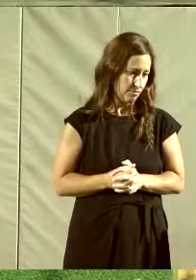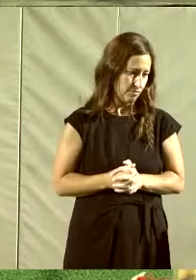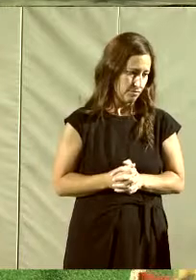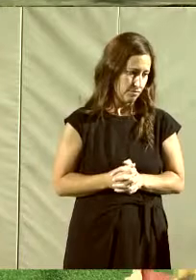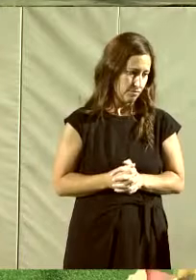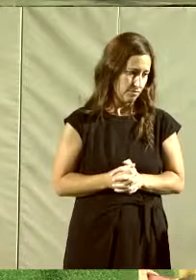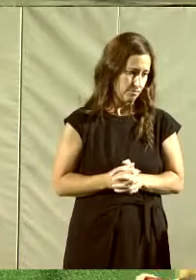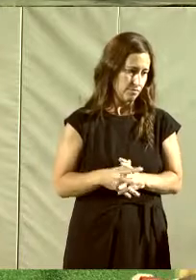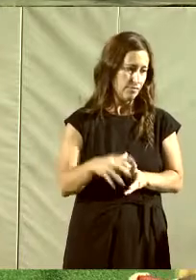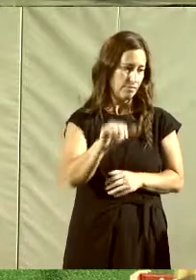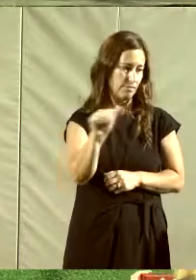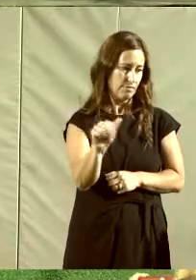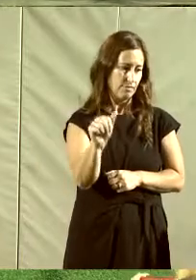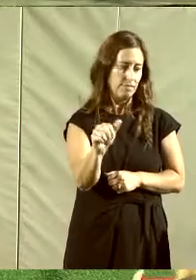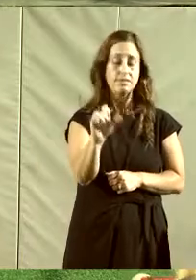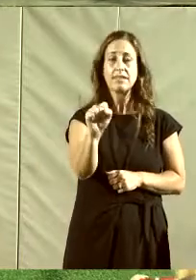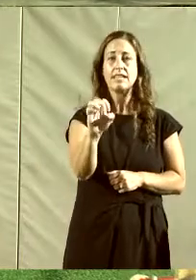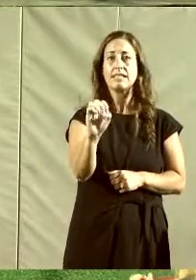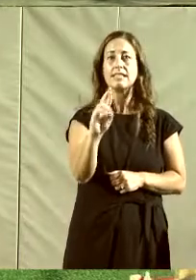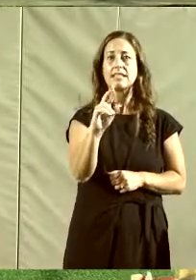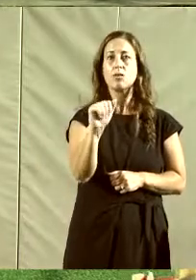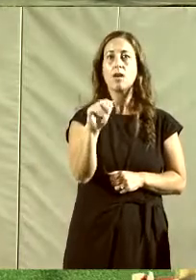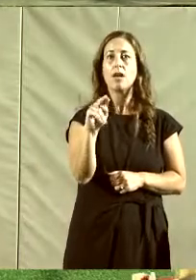Alfred Anthony Serrano.